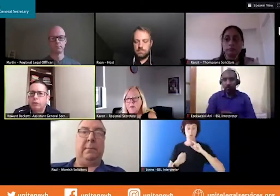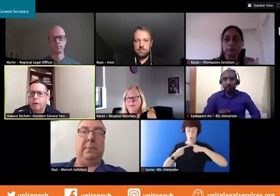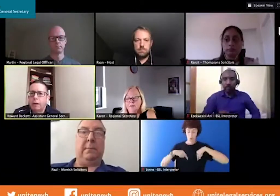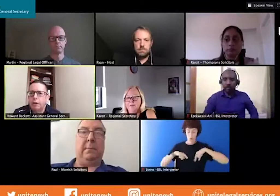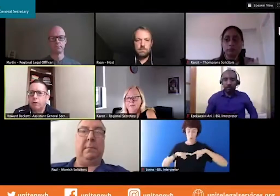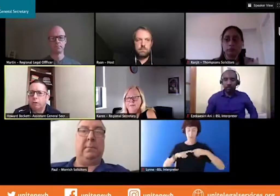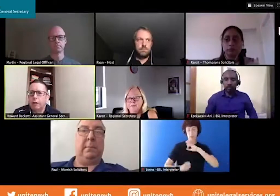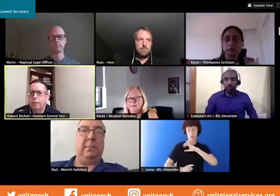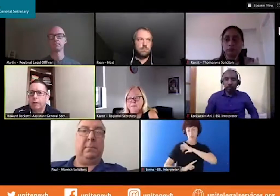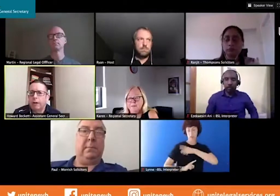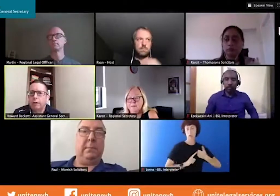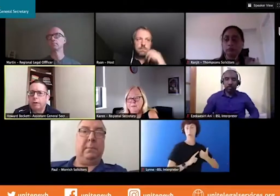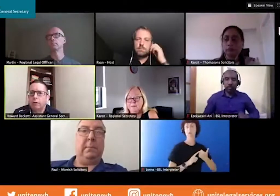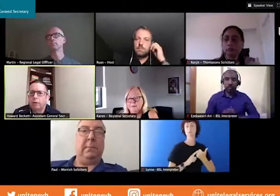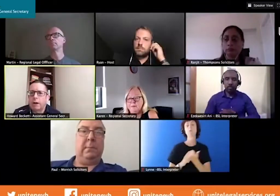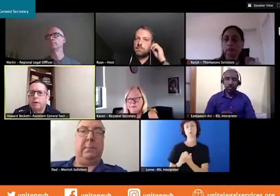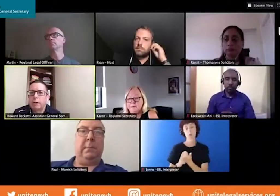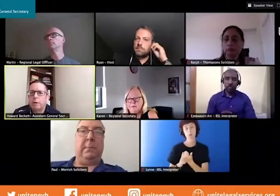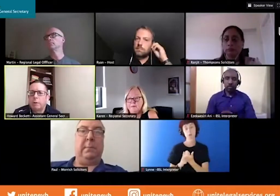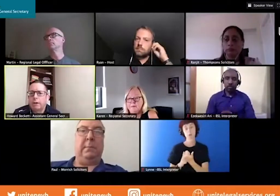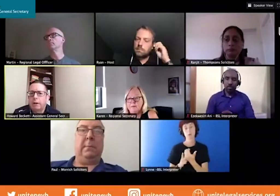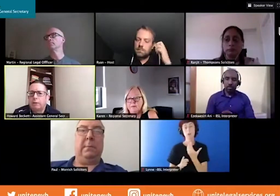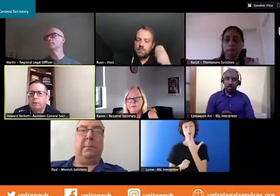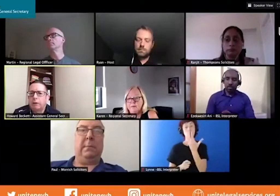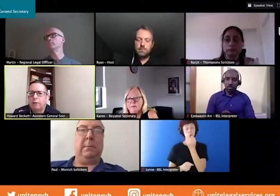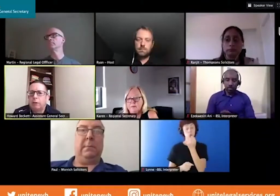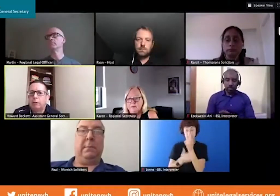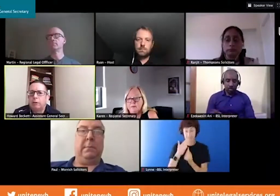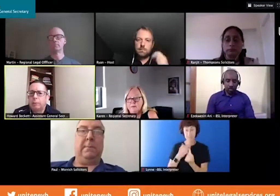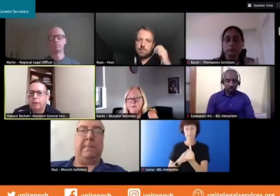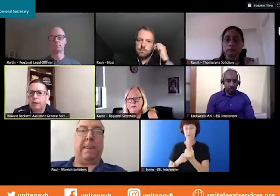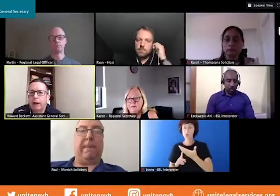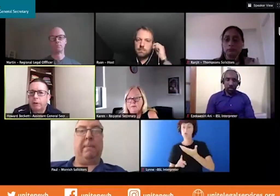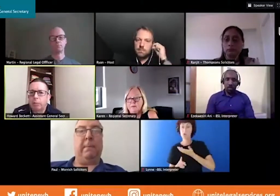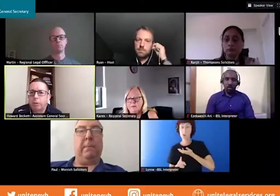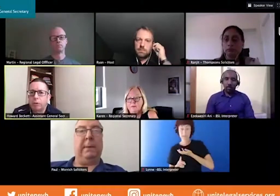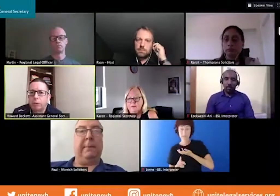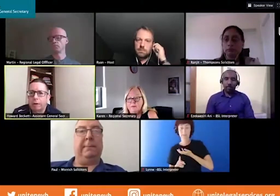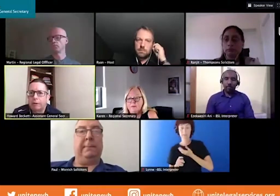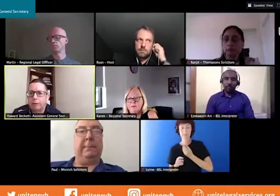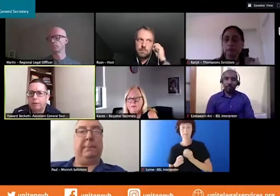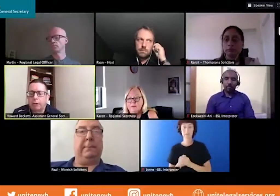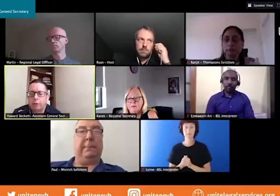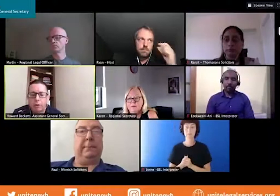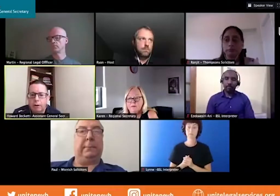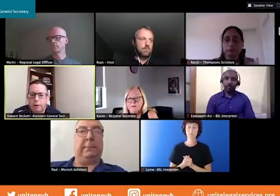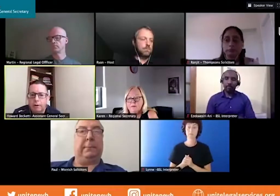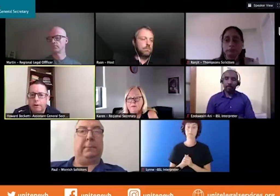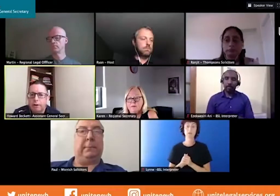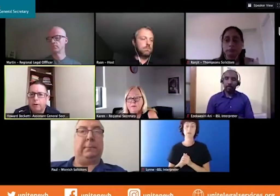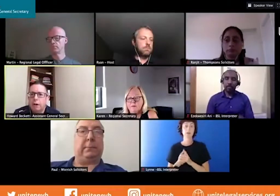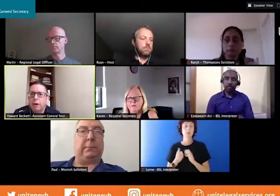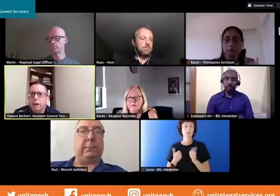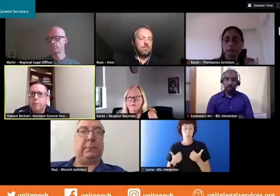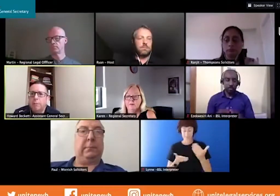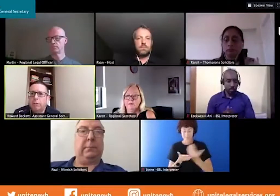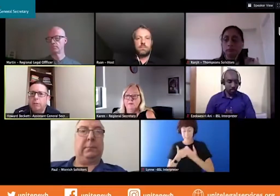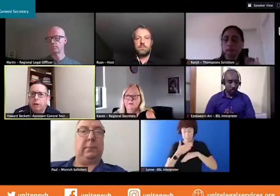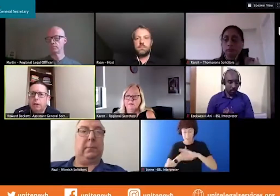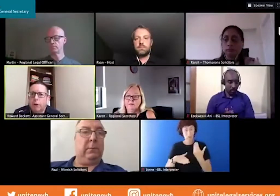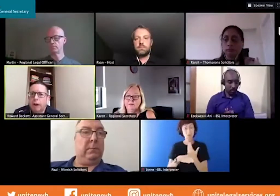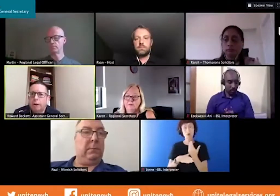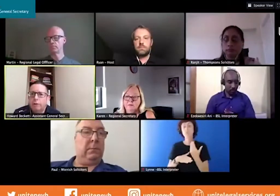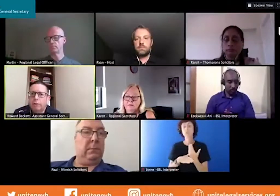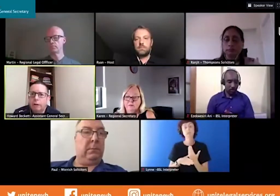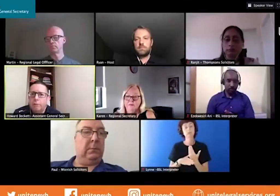union, and they also have that individual right within legislation. I would just make this final point in respect of safety at work, Karen, that it is